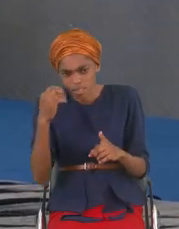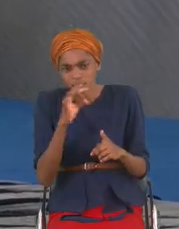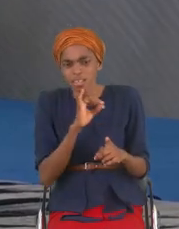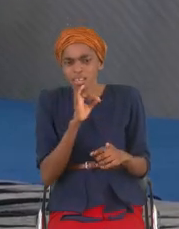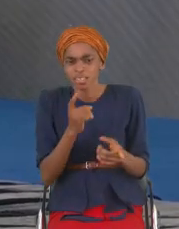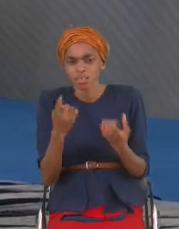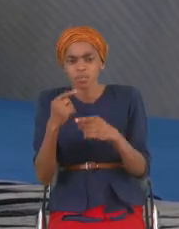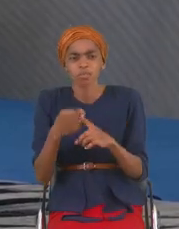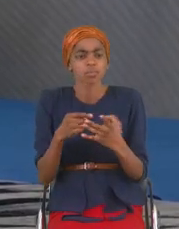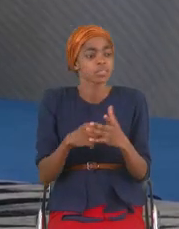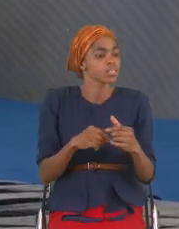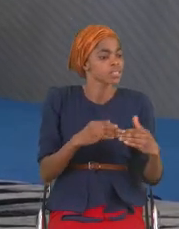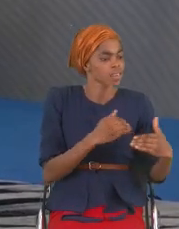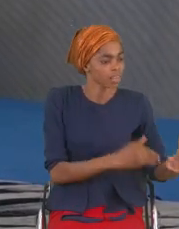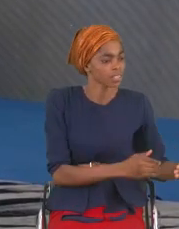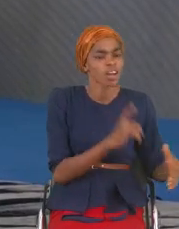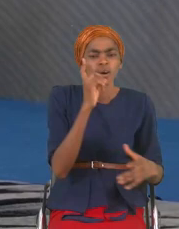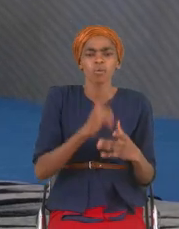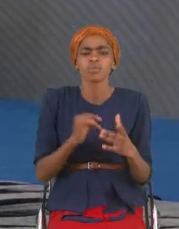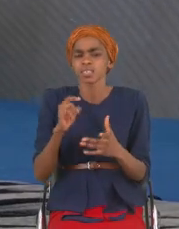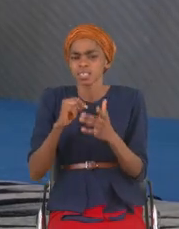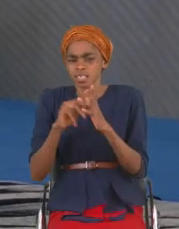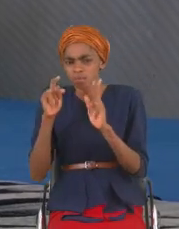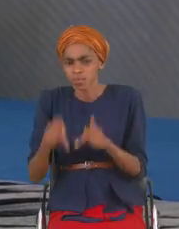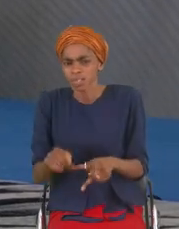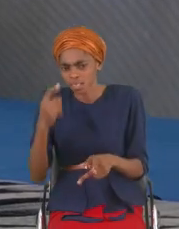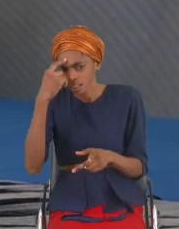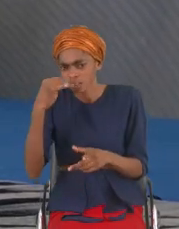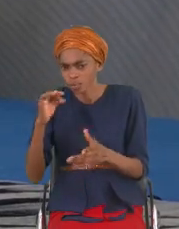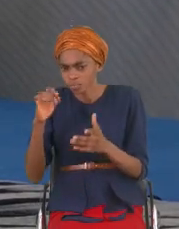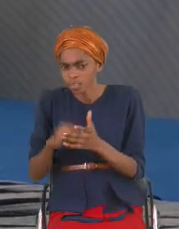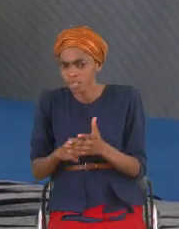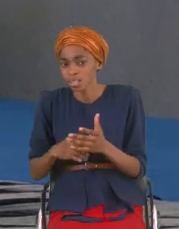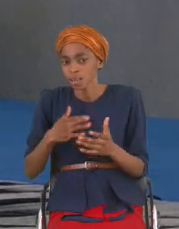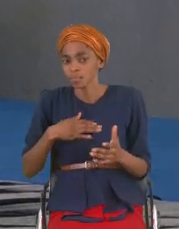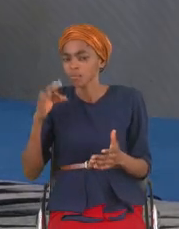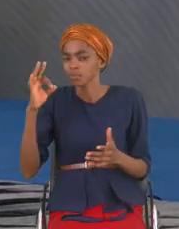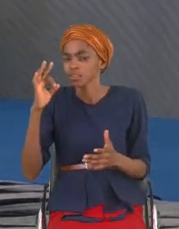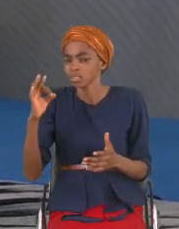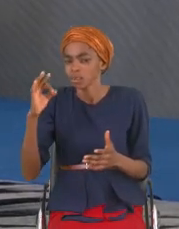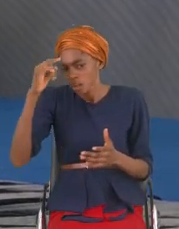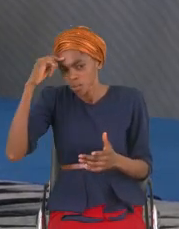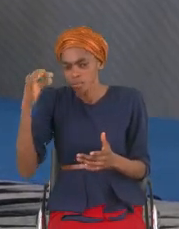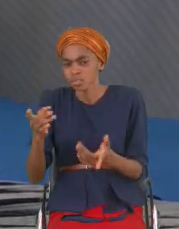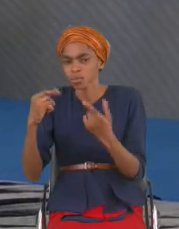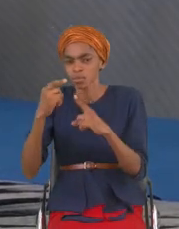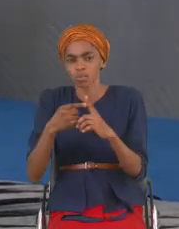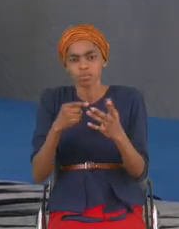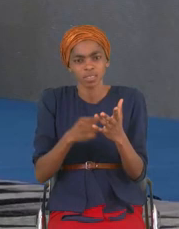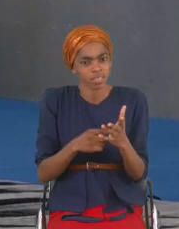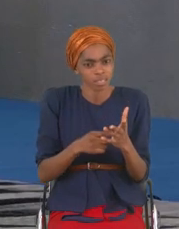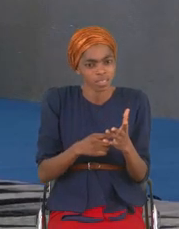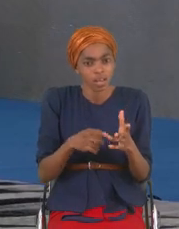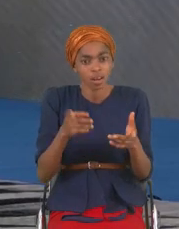side. What will that person think of this, my preaching? Because he's coming from that other side. That's not your